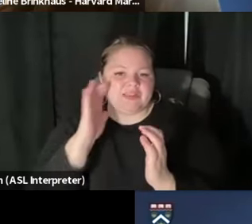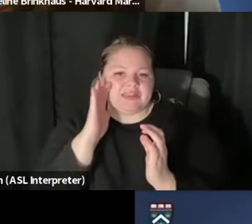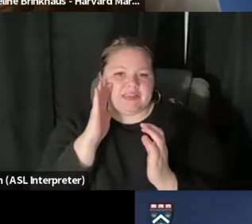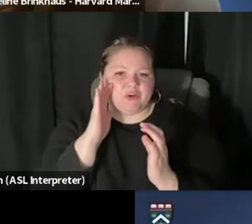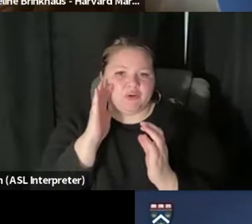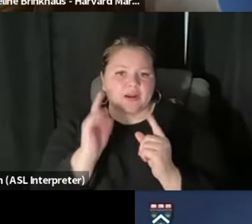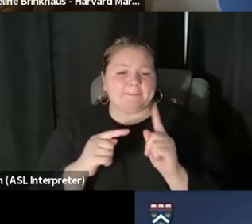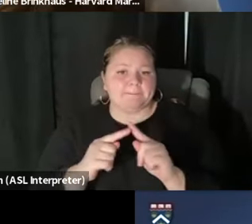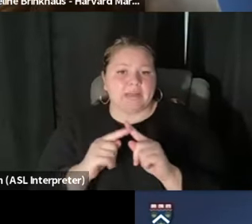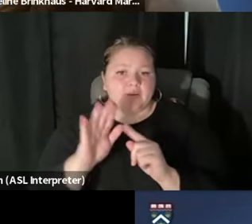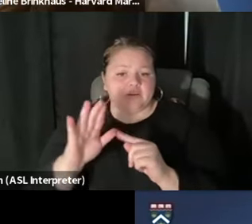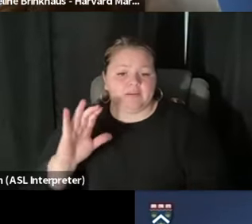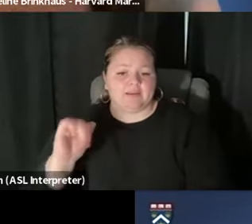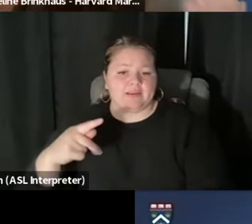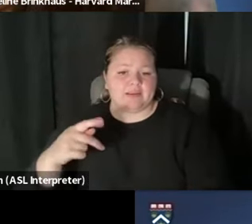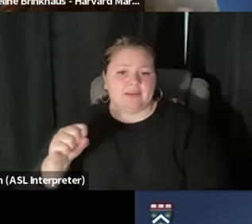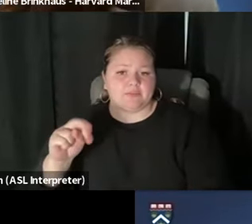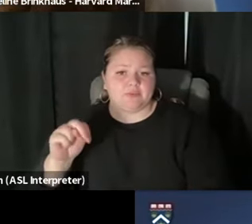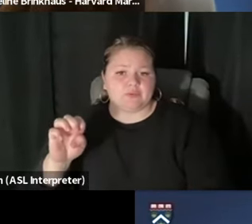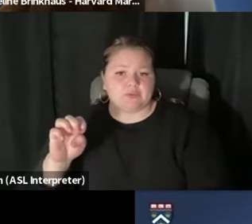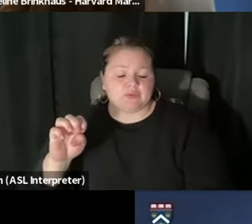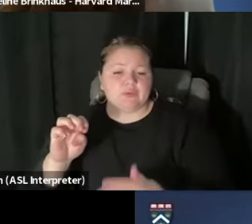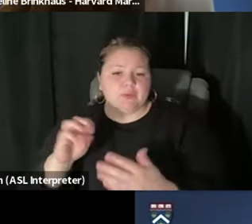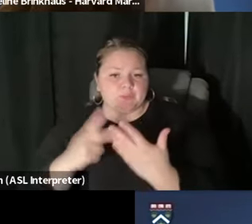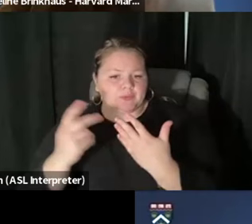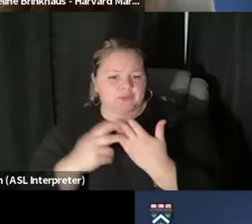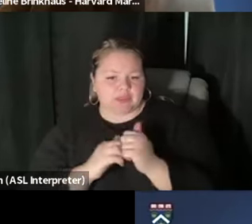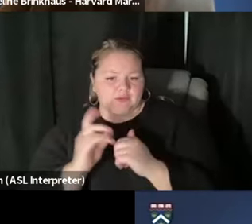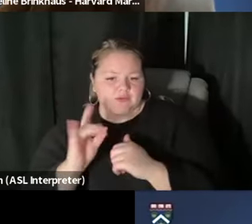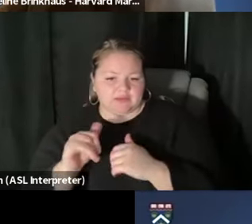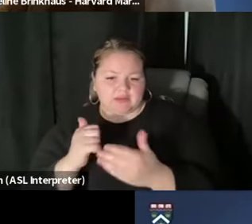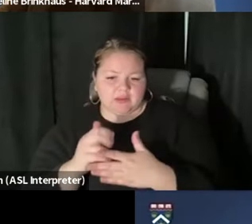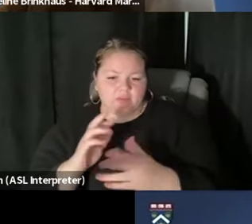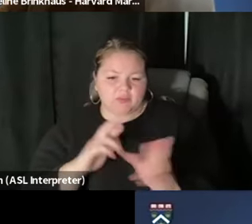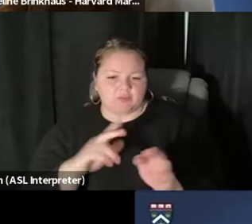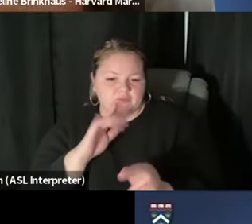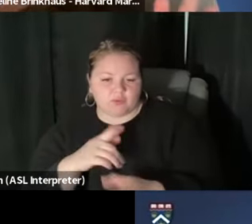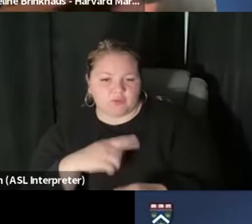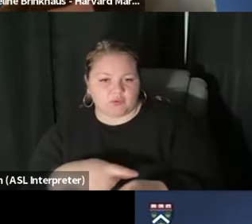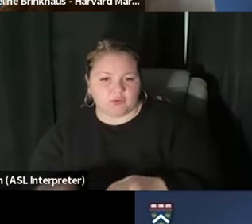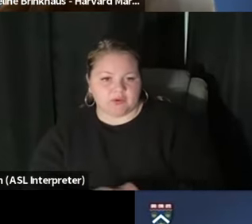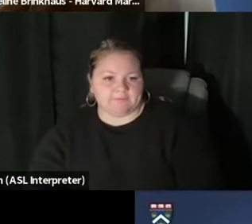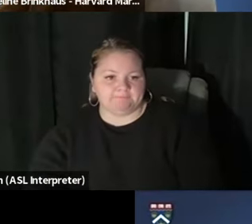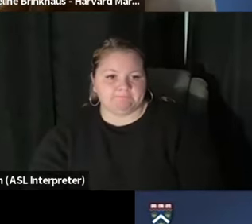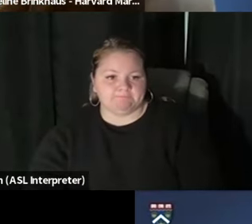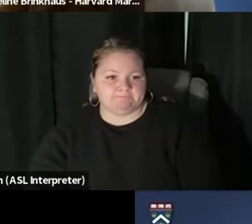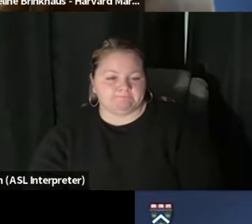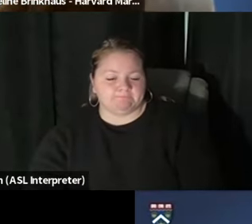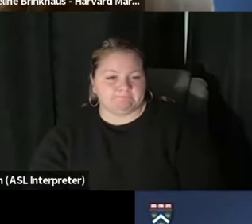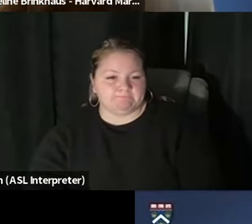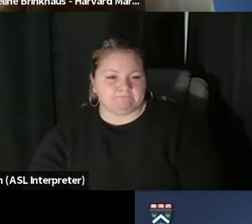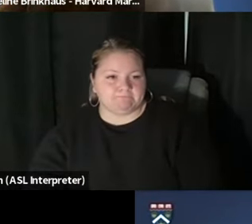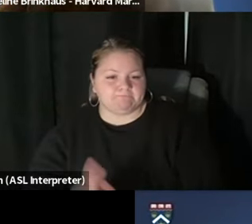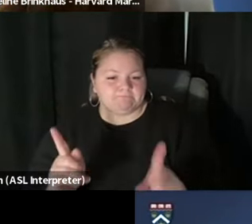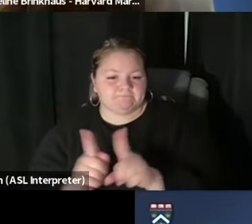your capstone project helped prepare you for the career you now have. And then on top of that, kind of how